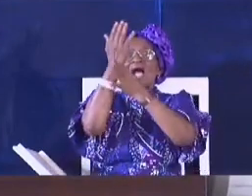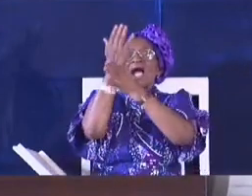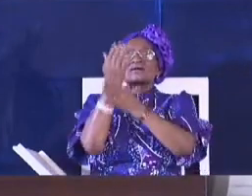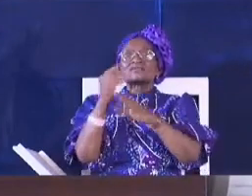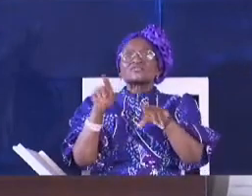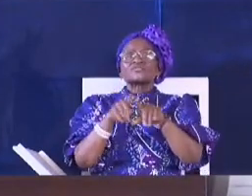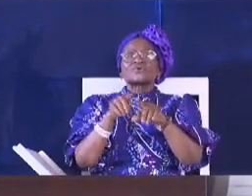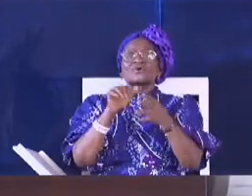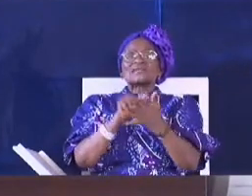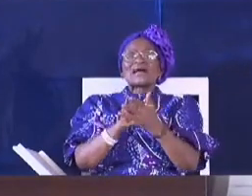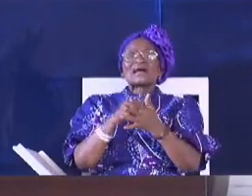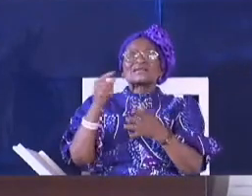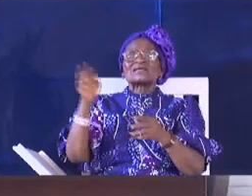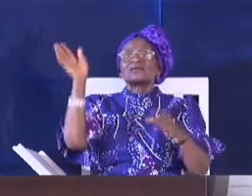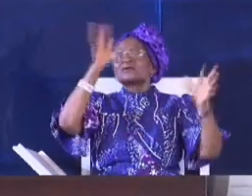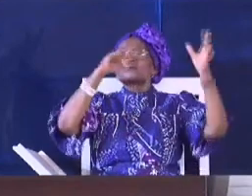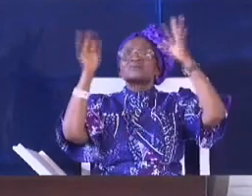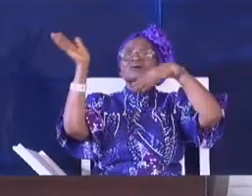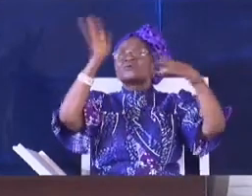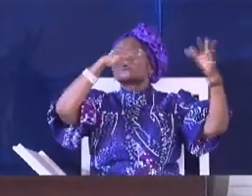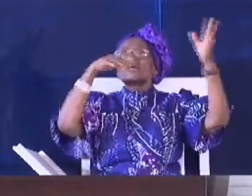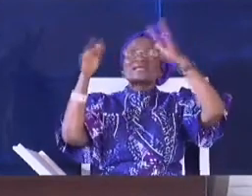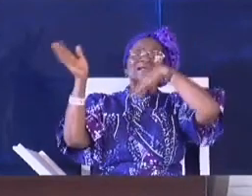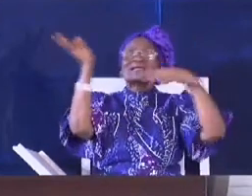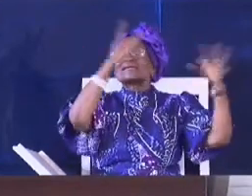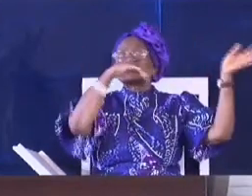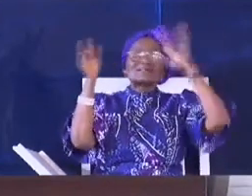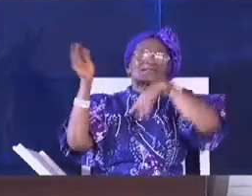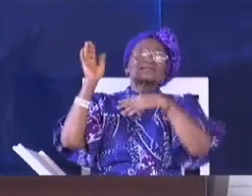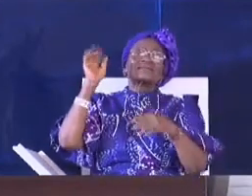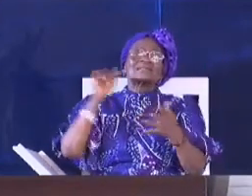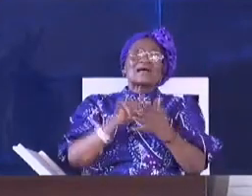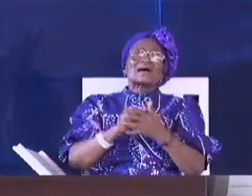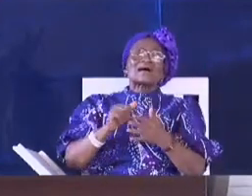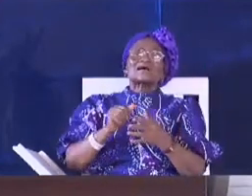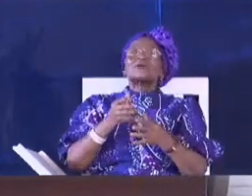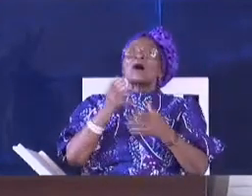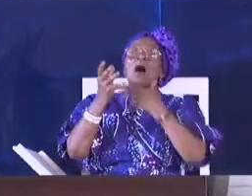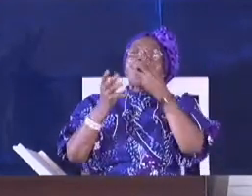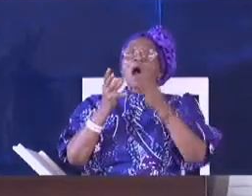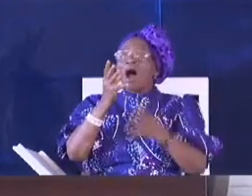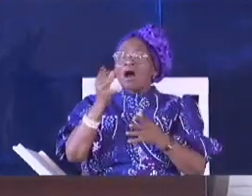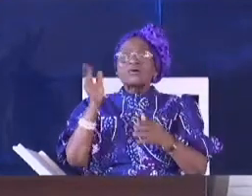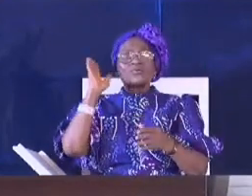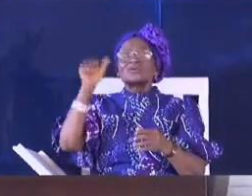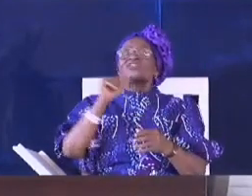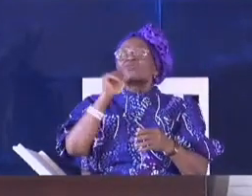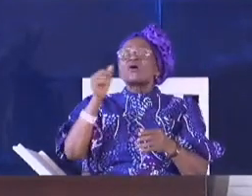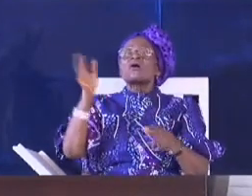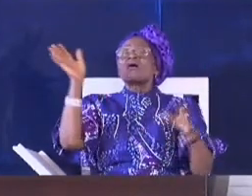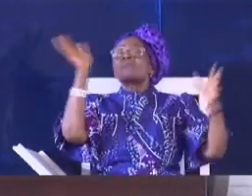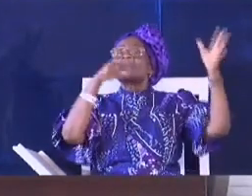so that the wind that is blowing will not blow out the fire.